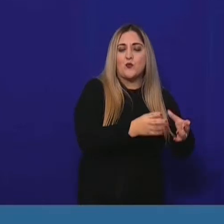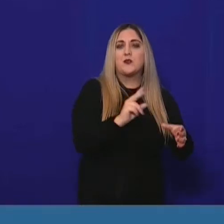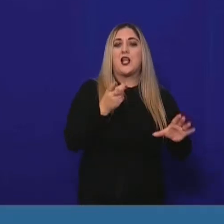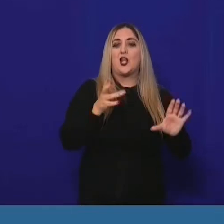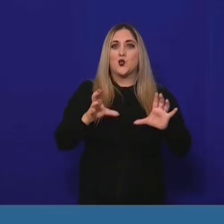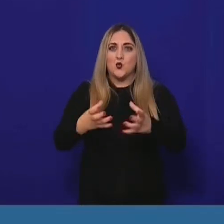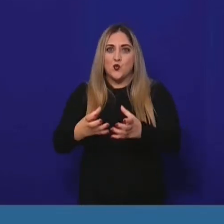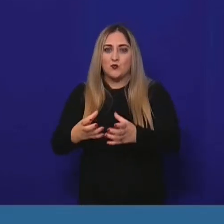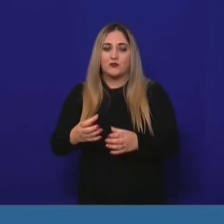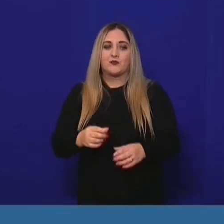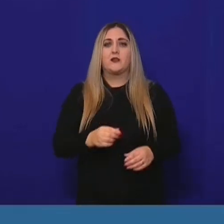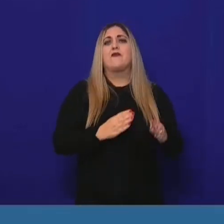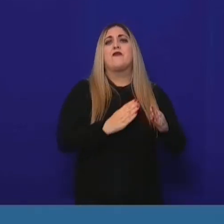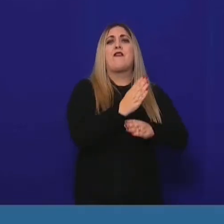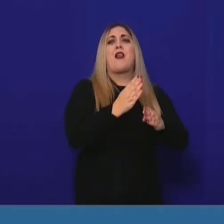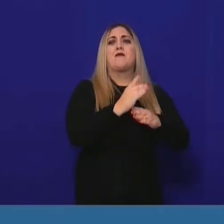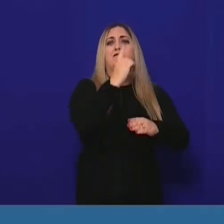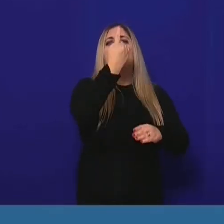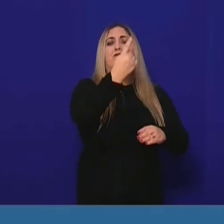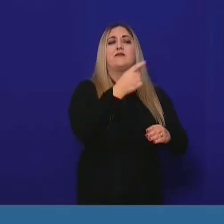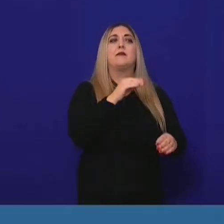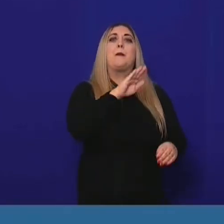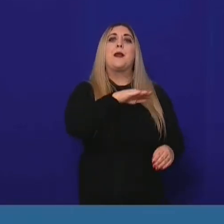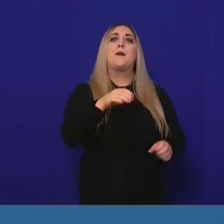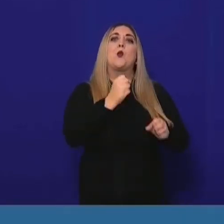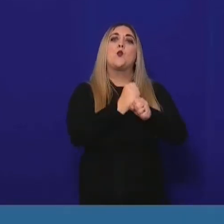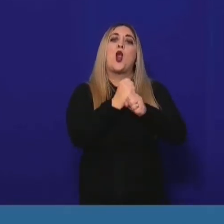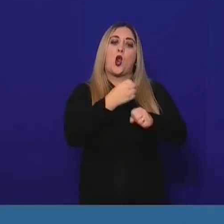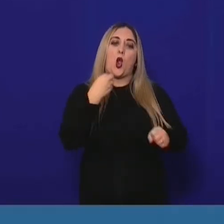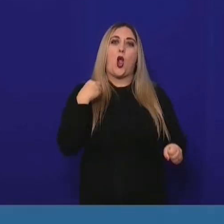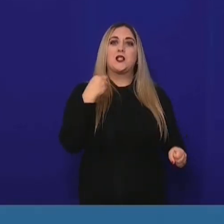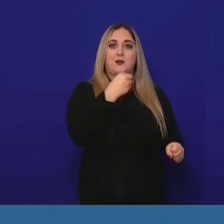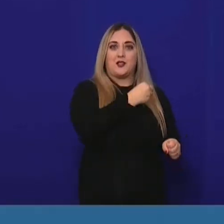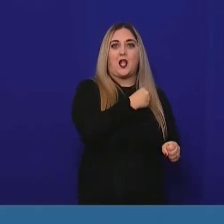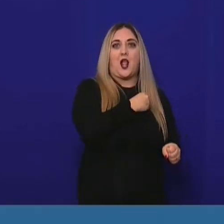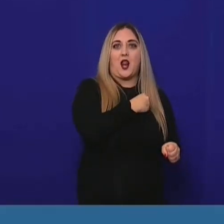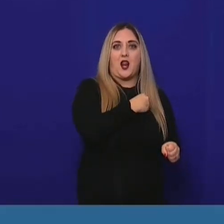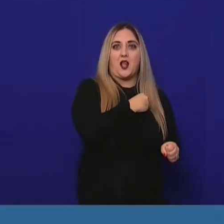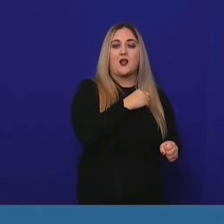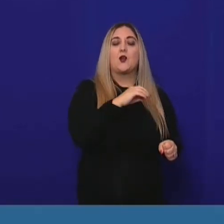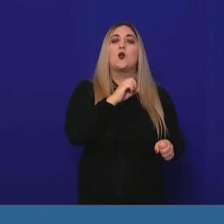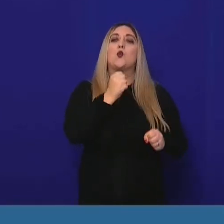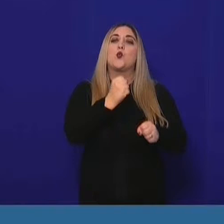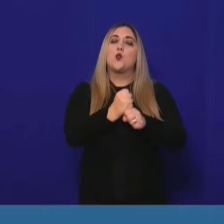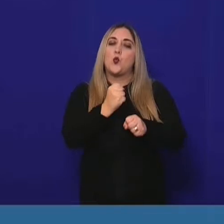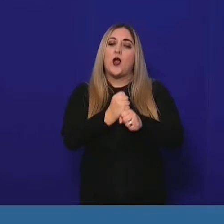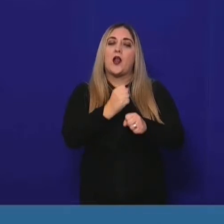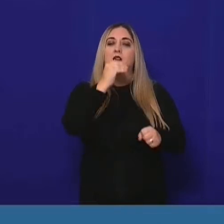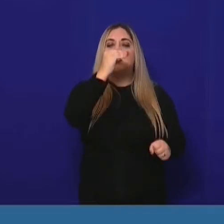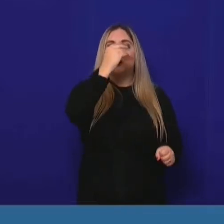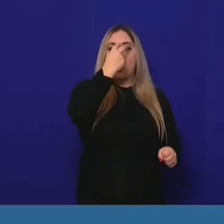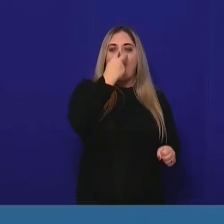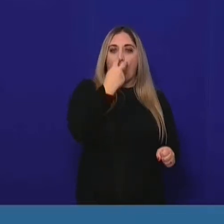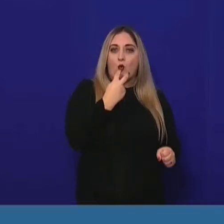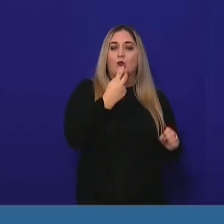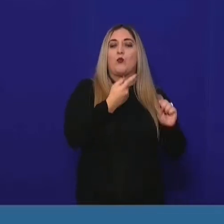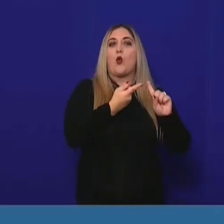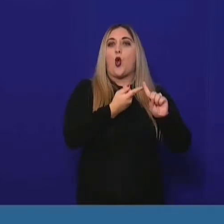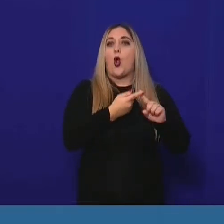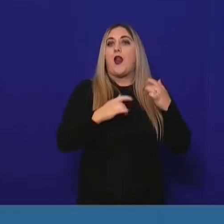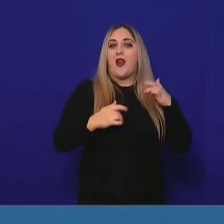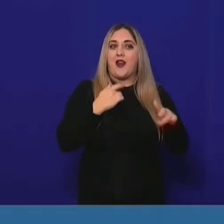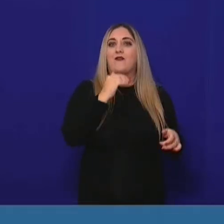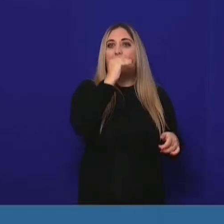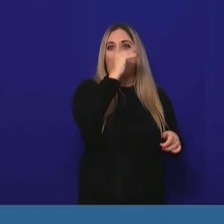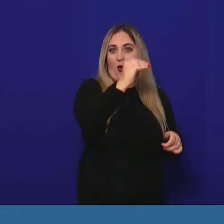staff who work in the clinical settings. Then we will also start vaccinating people who live in elderly homes and the people